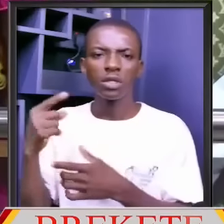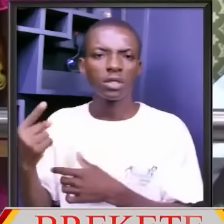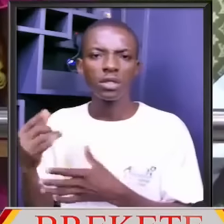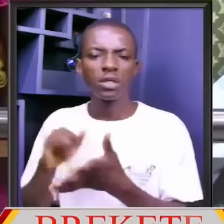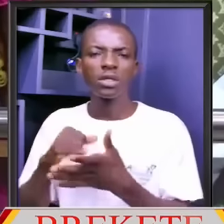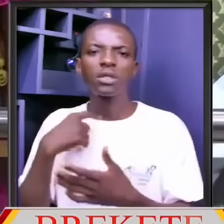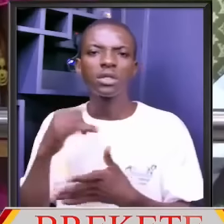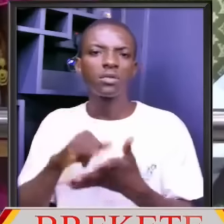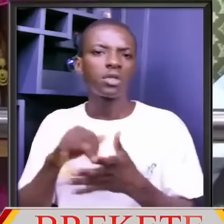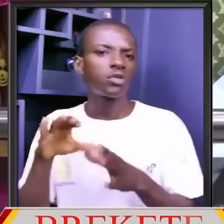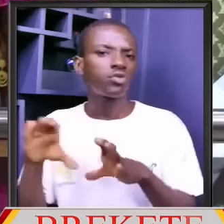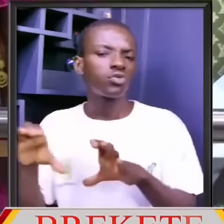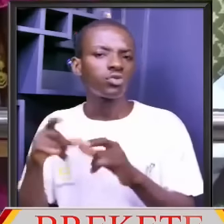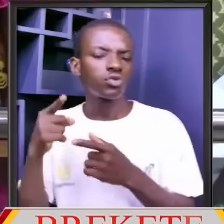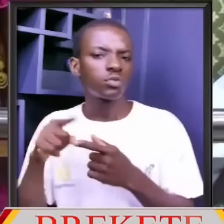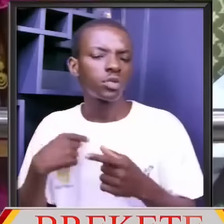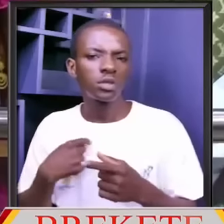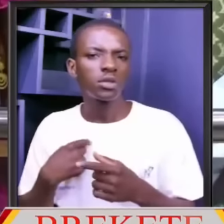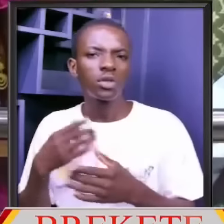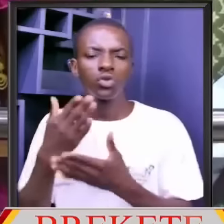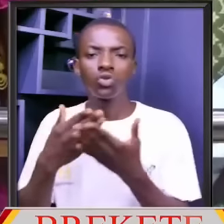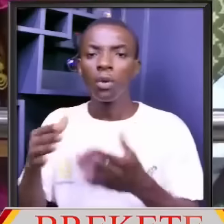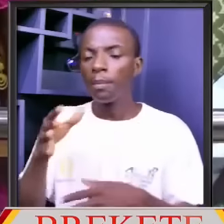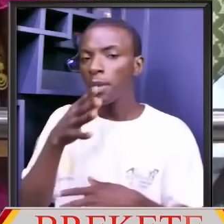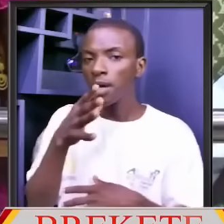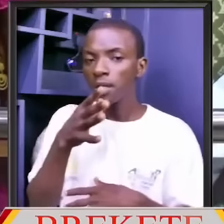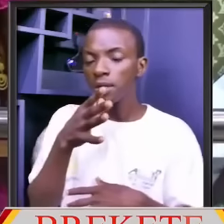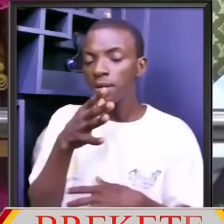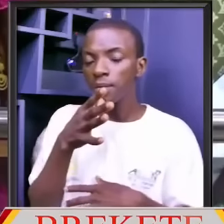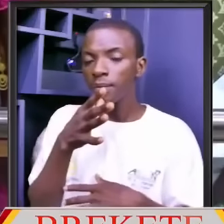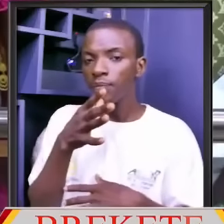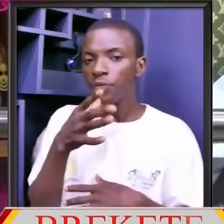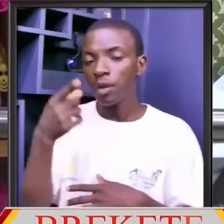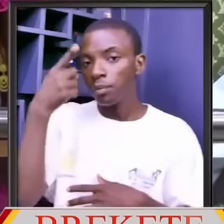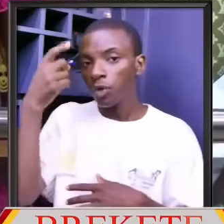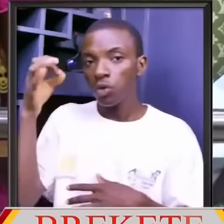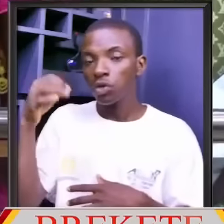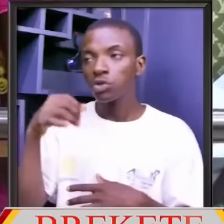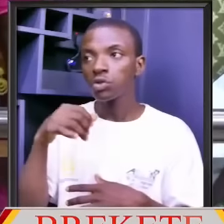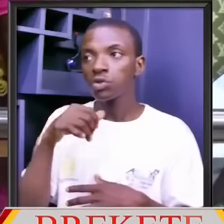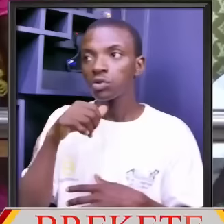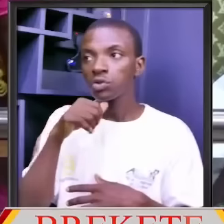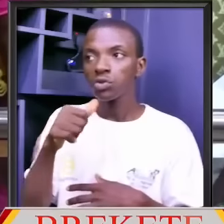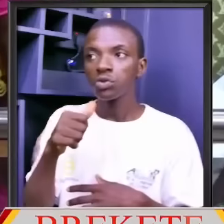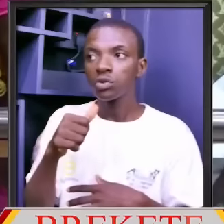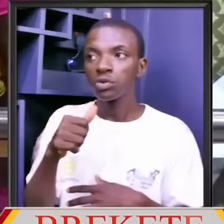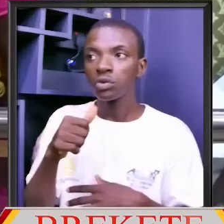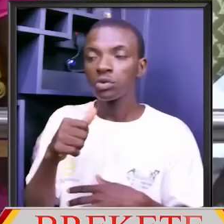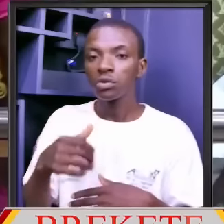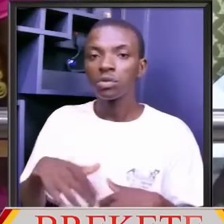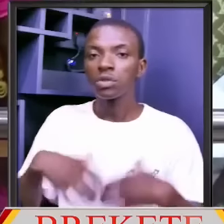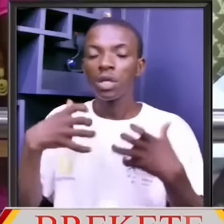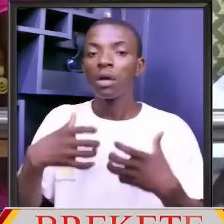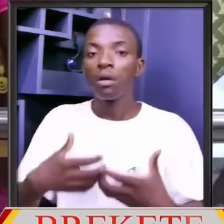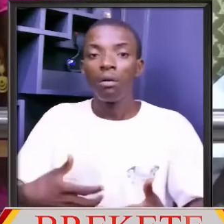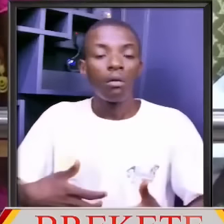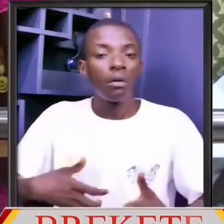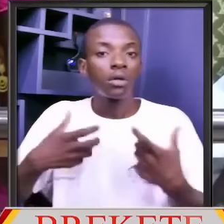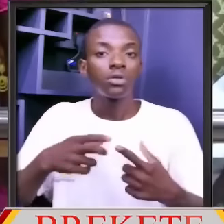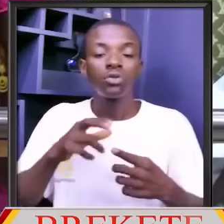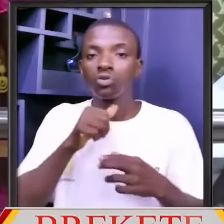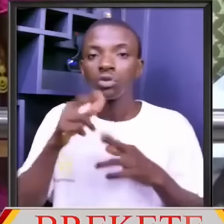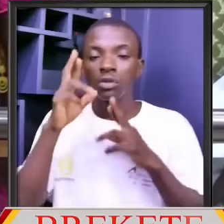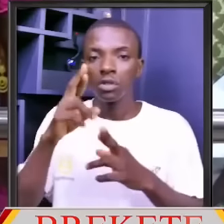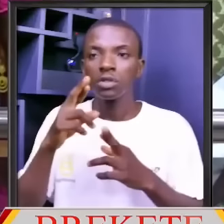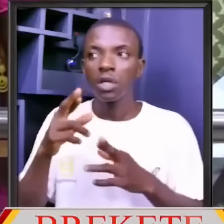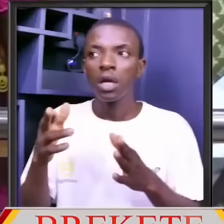say, you do. Some mama, because you not take annoyance, you not take arrogance, you not take